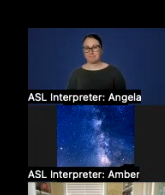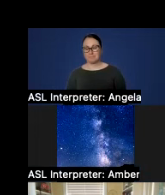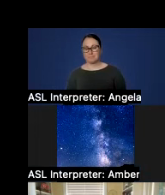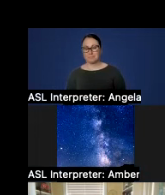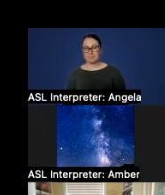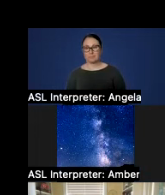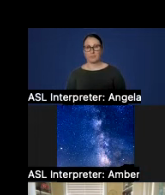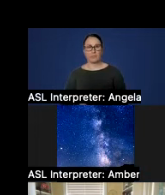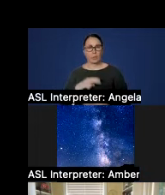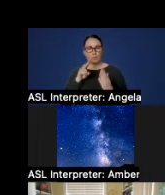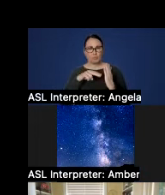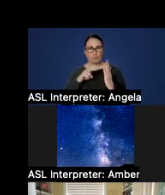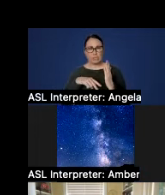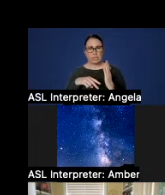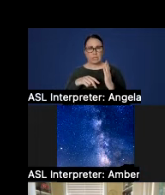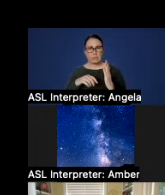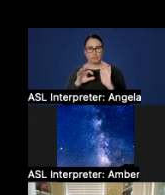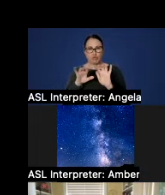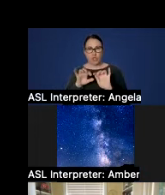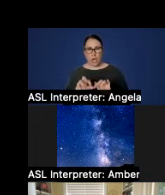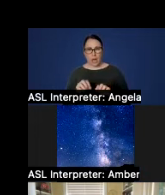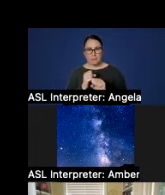I'm just reading chat, making sure I'm not missing anything.